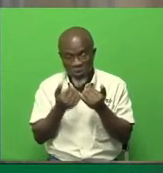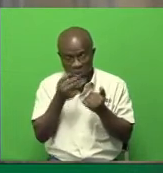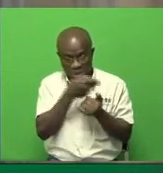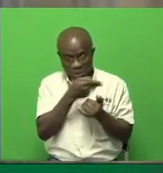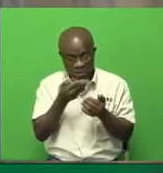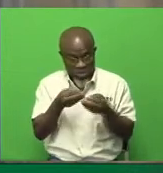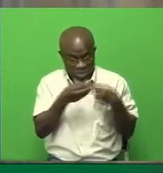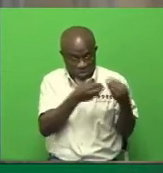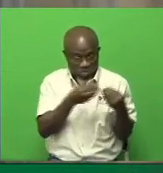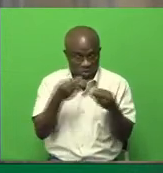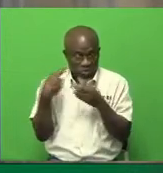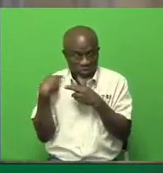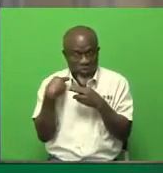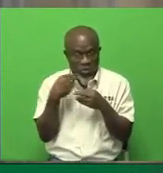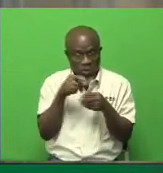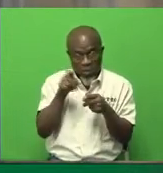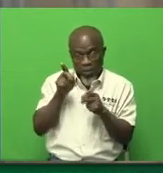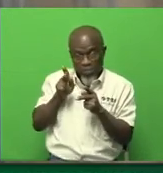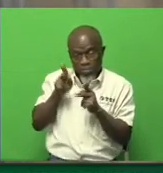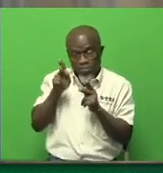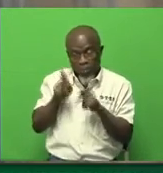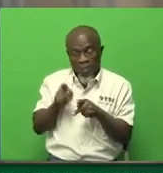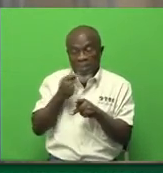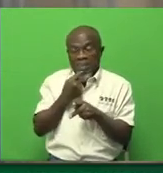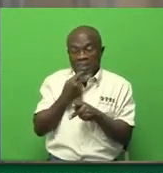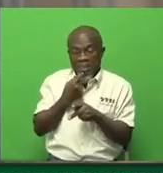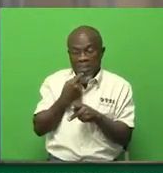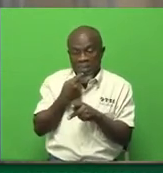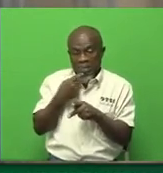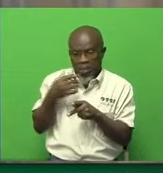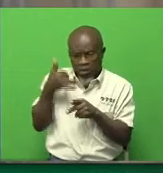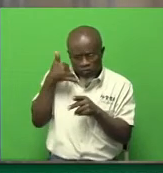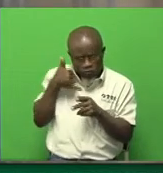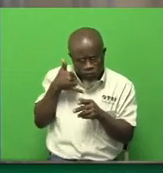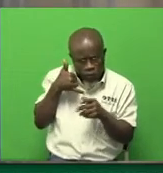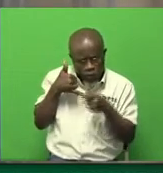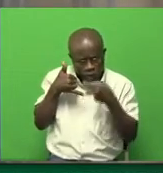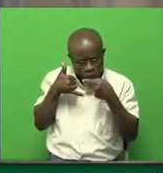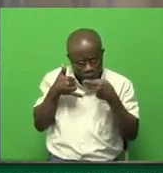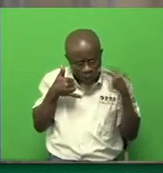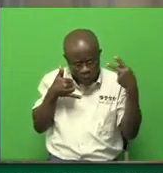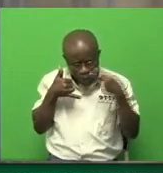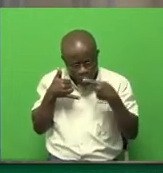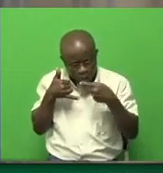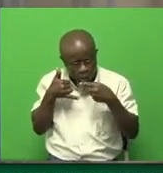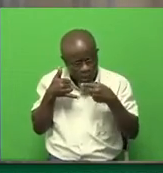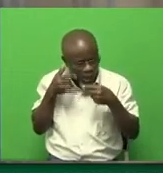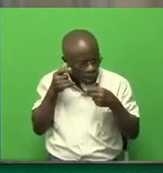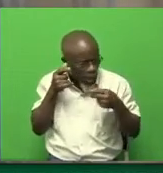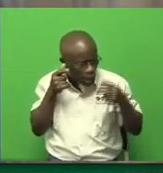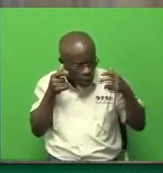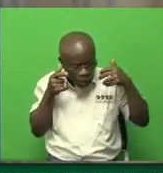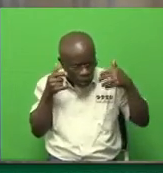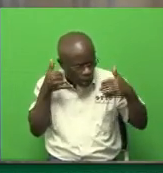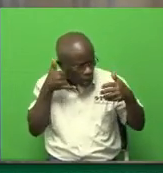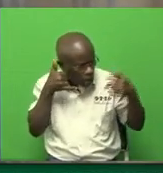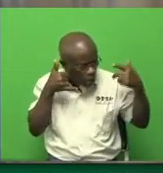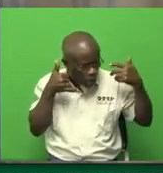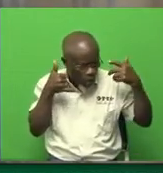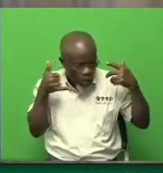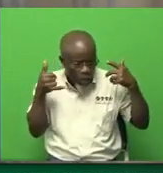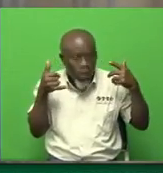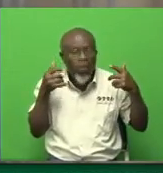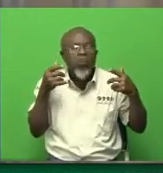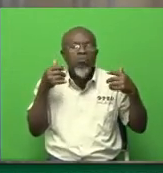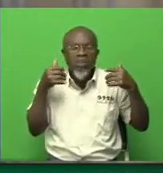they that their phone is being intercepted they've been inspired upon and is planning going to the high court in order to expose what is taking place